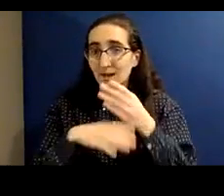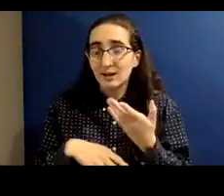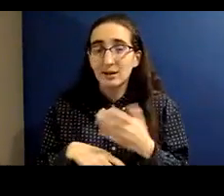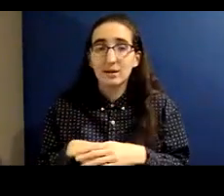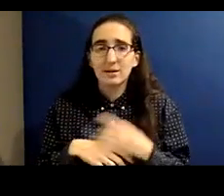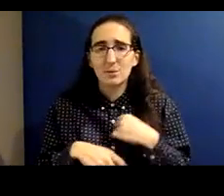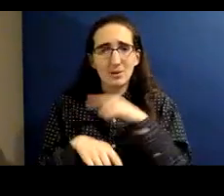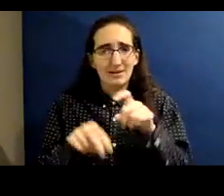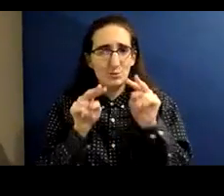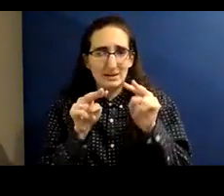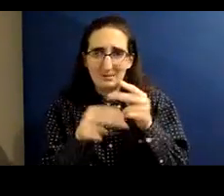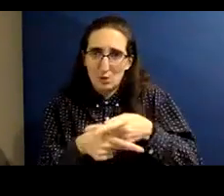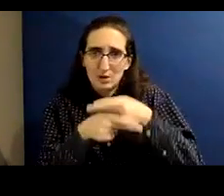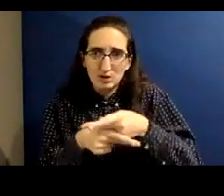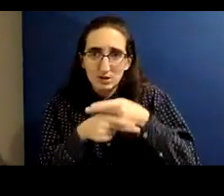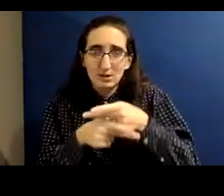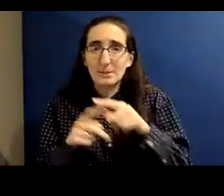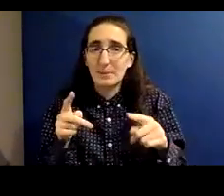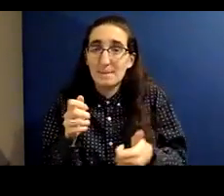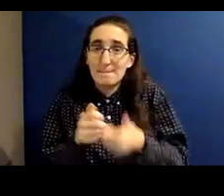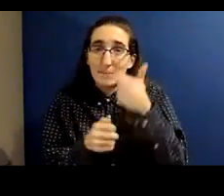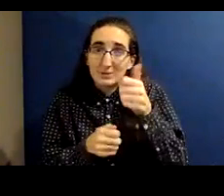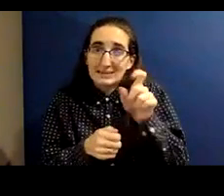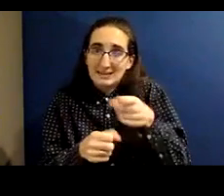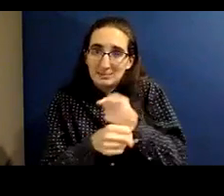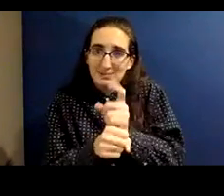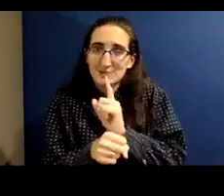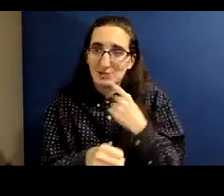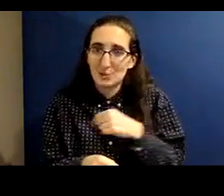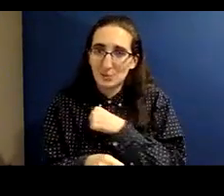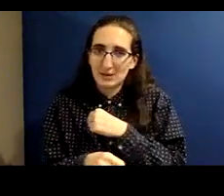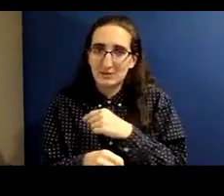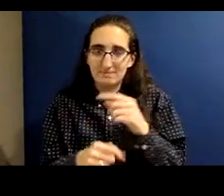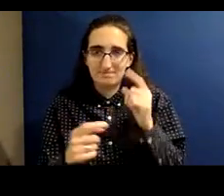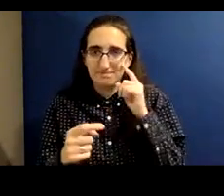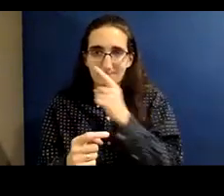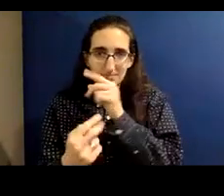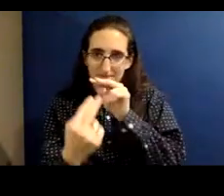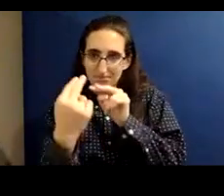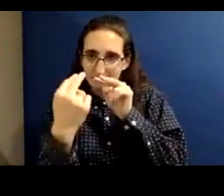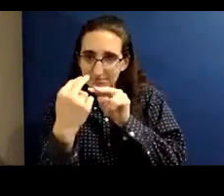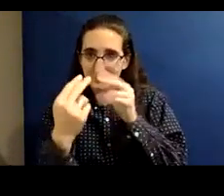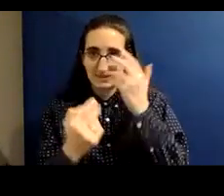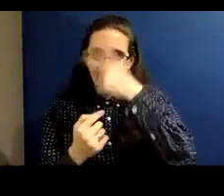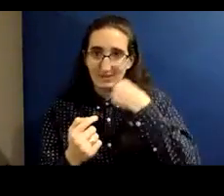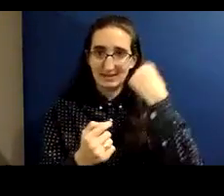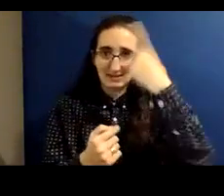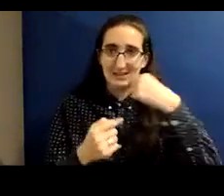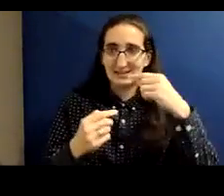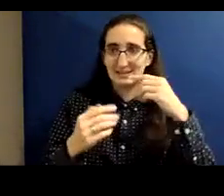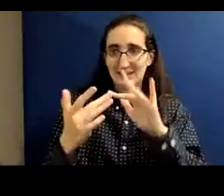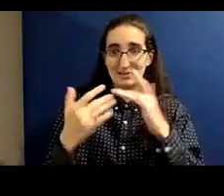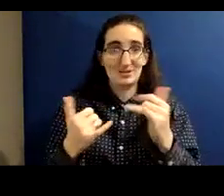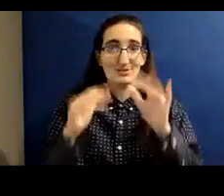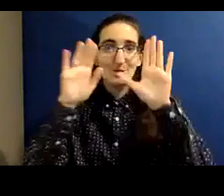we have to keep watching that. But we mostly need to make sure that we're having that eye-to-eye, face-to-face connection. I know that today is a great